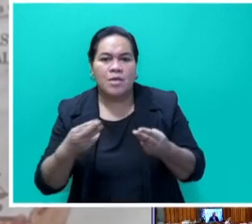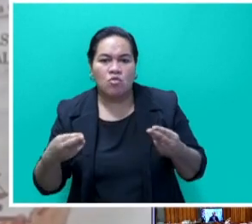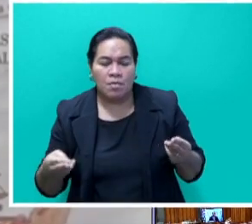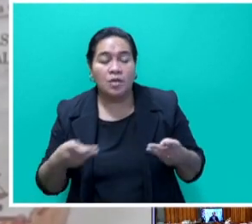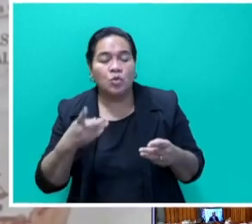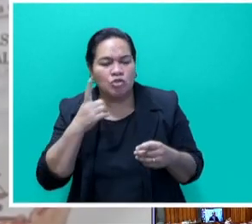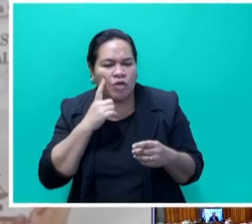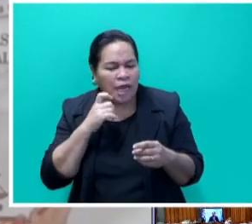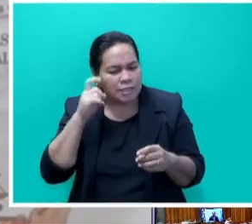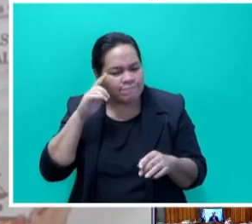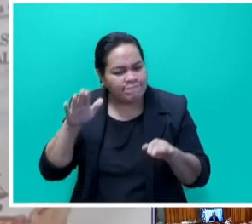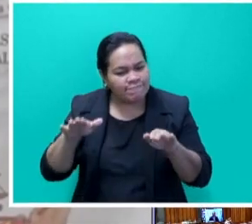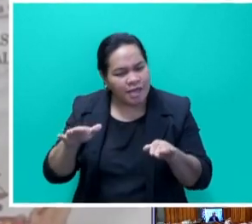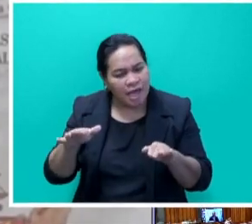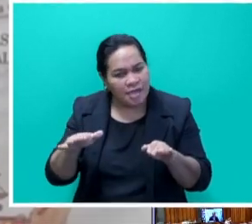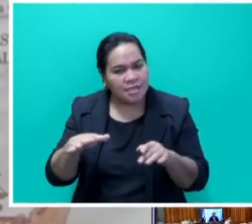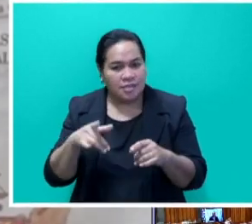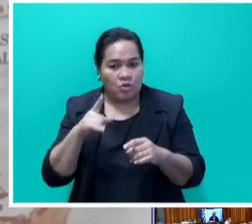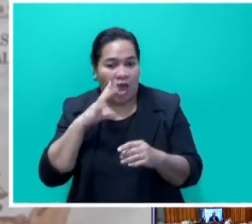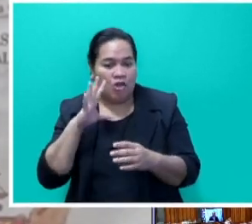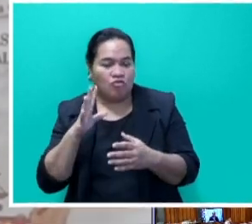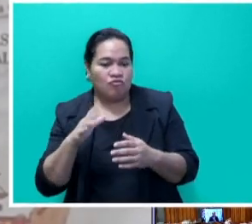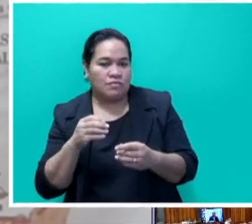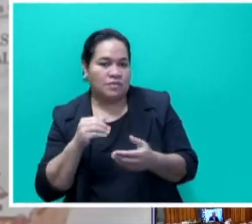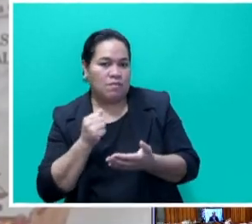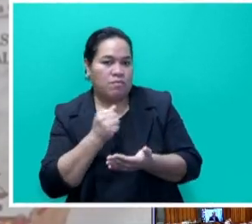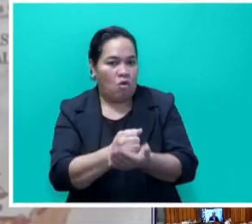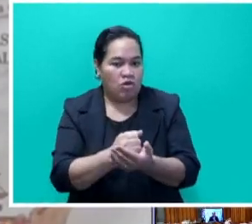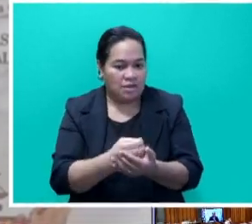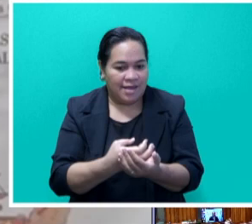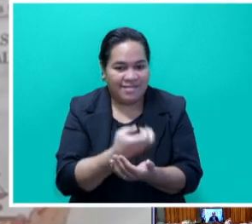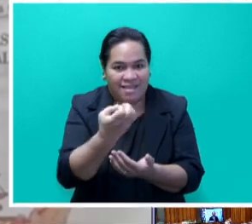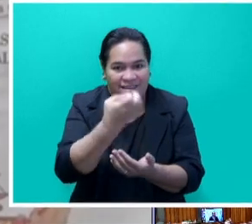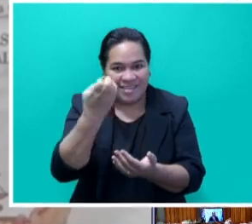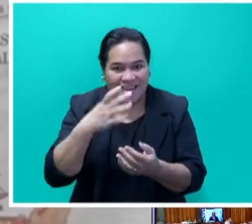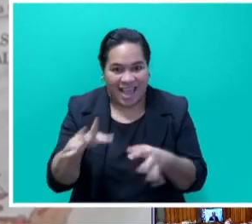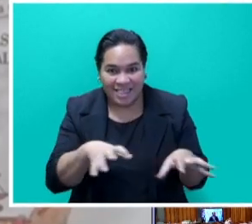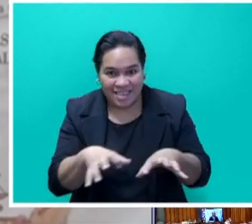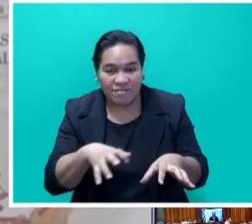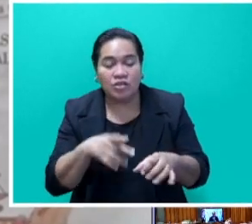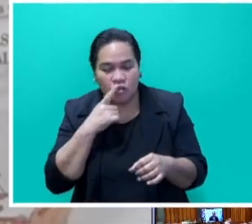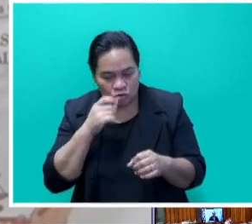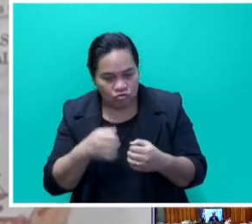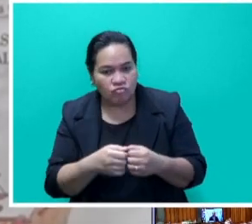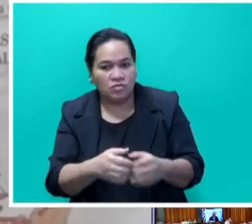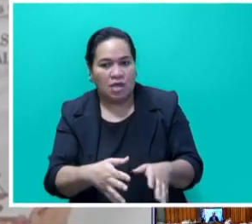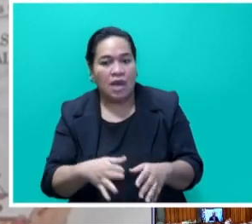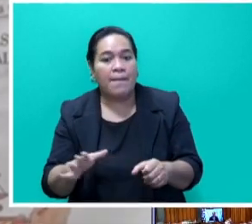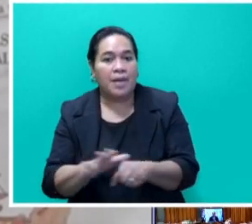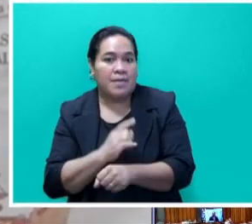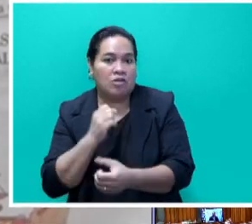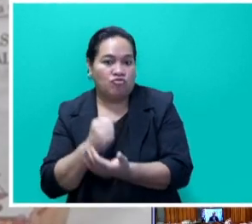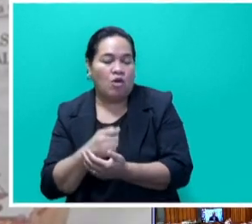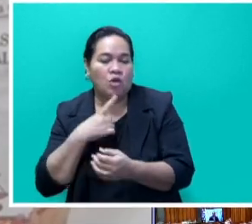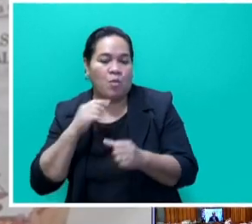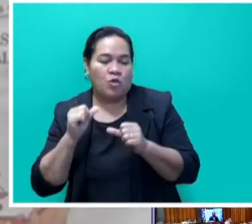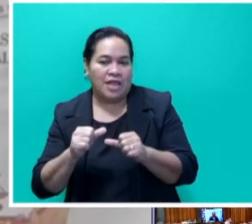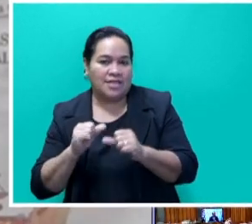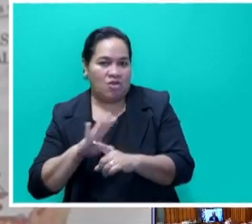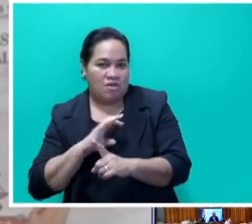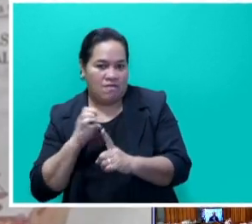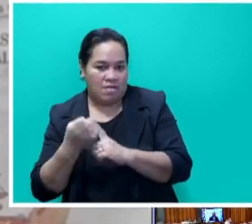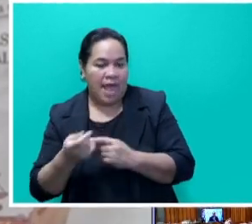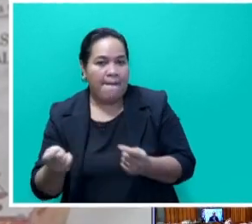fulfillment of our role, supporting and encouraging economic activities, and at the same time ensuring that we protect our environment and manage